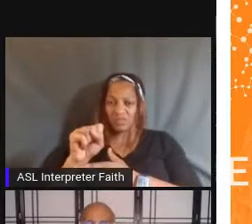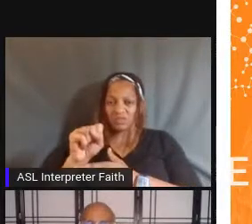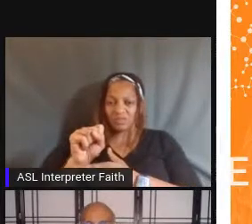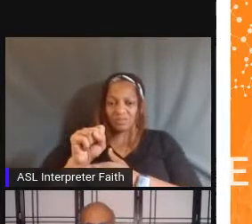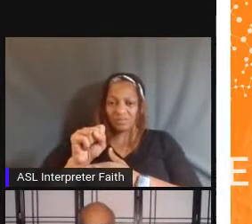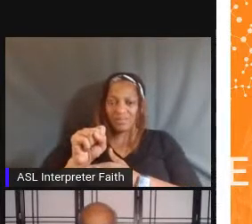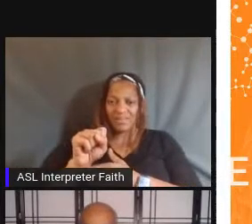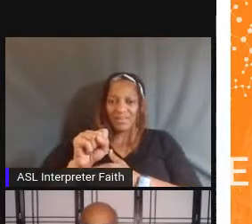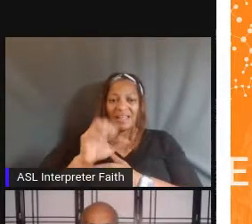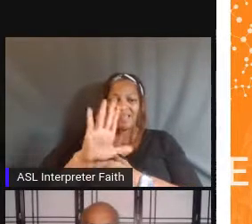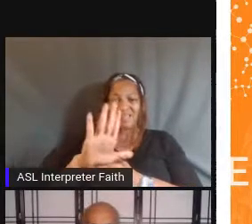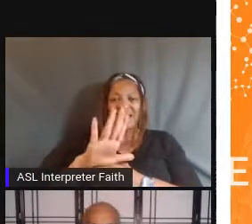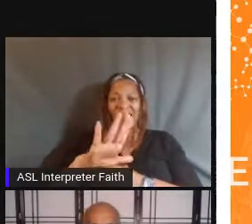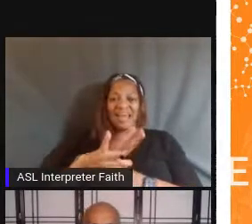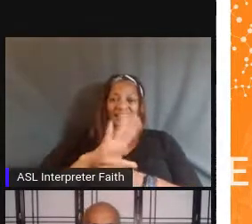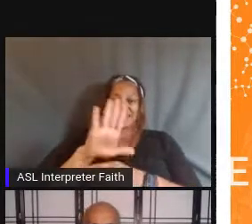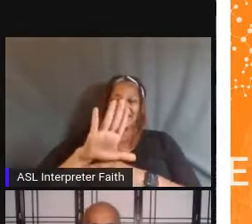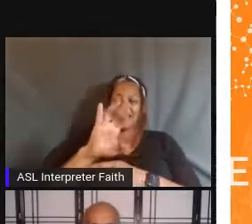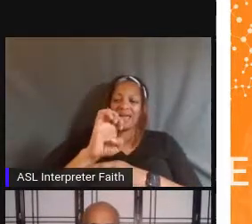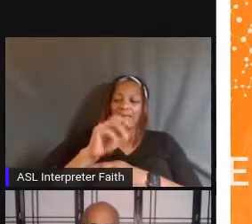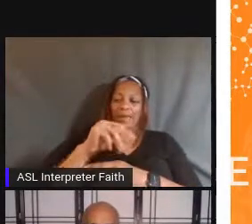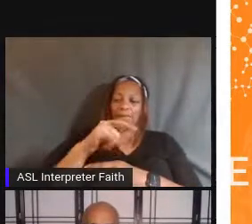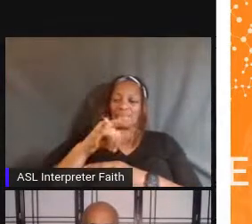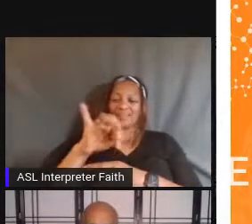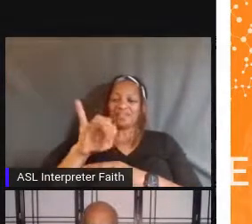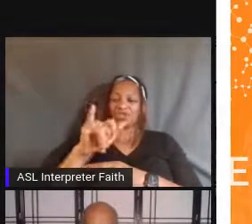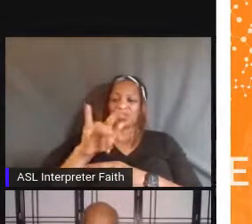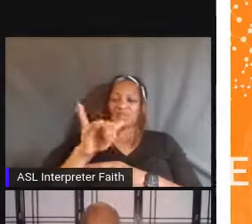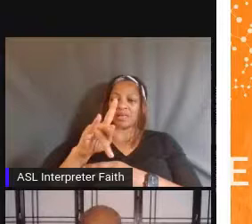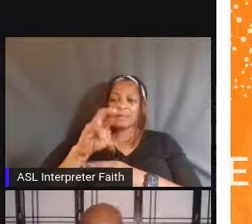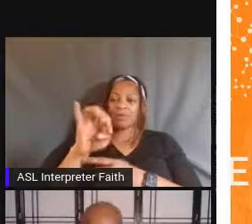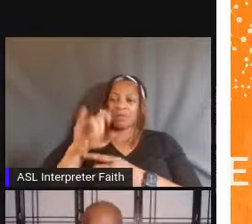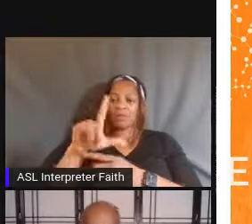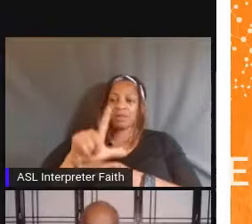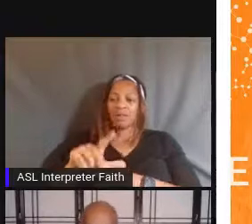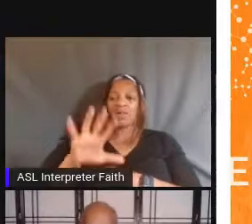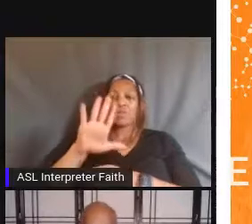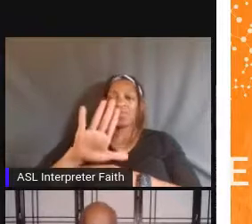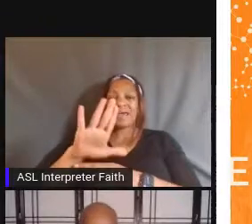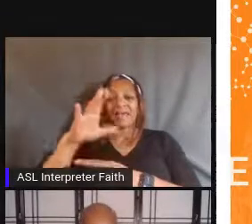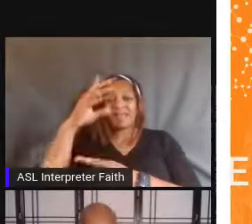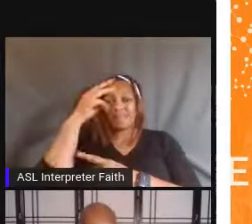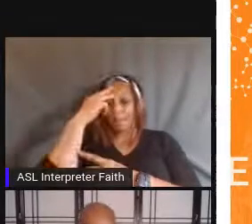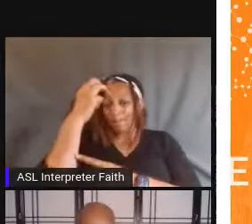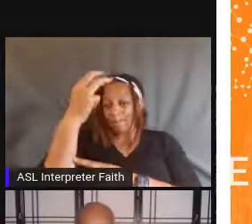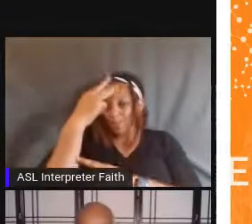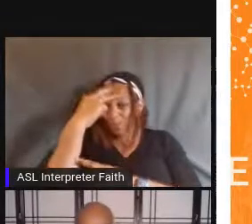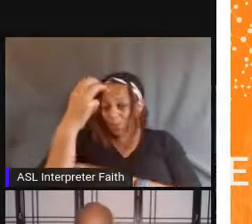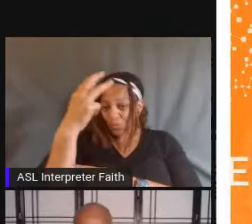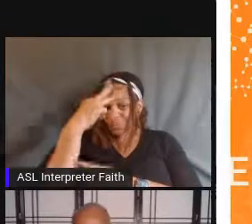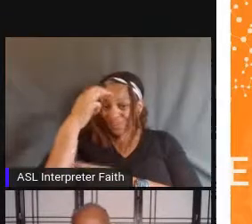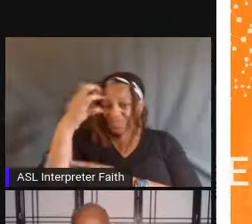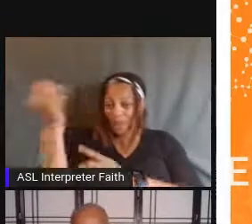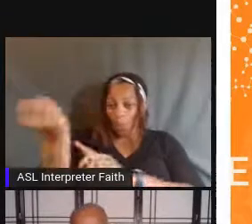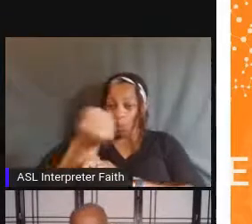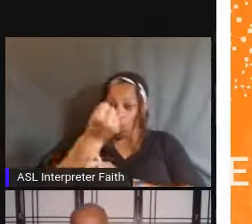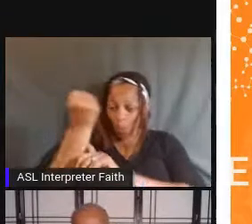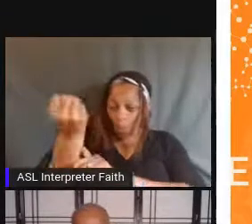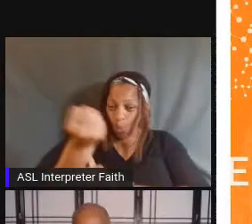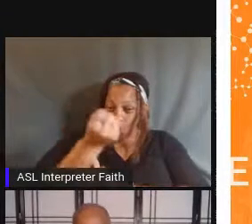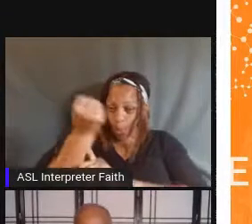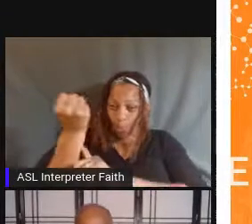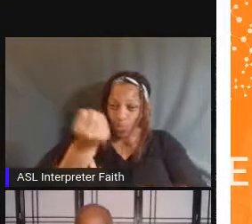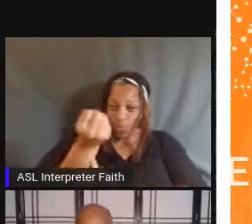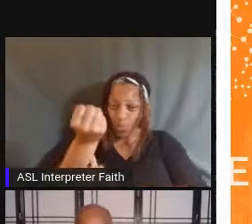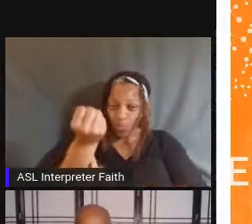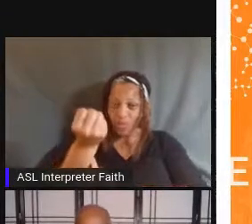Epigenetic memory. Your cells hold memories. Once again, this is where see that word in the middle,